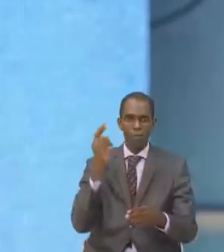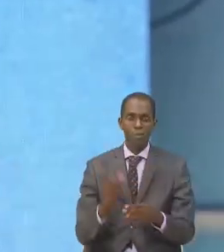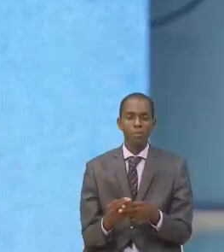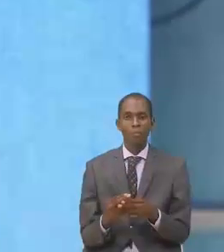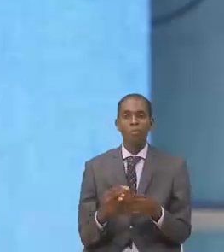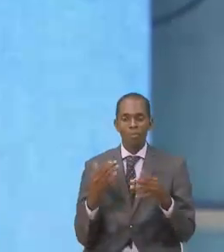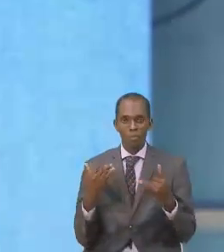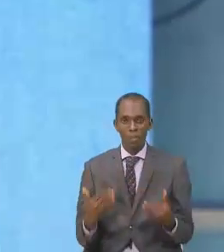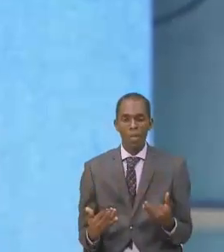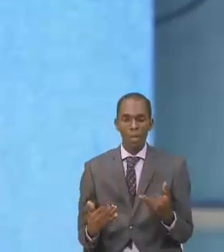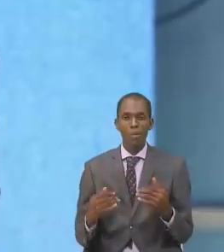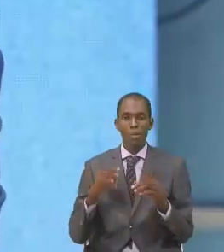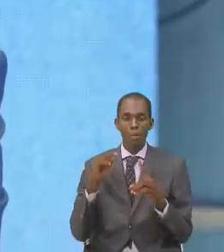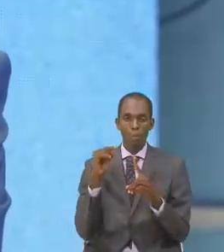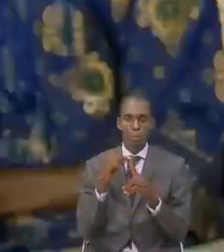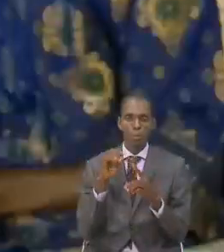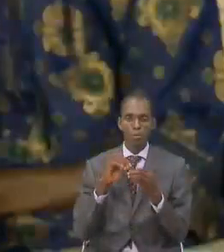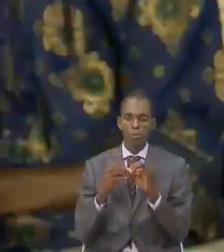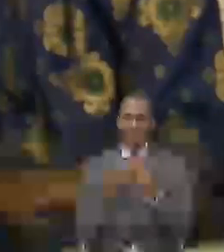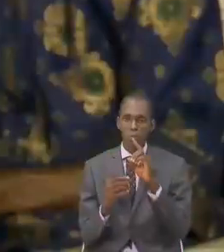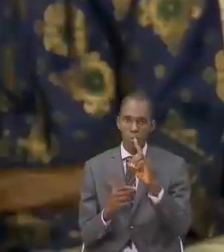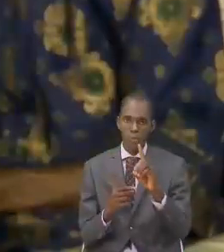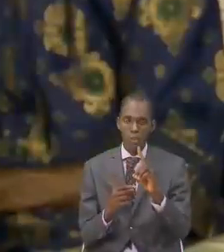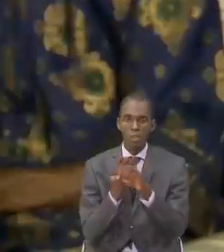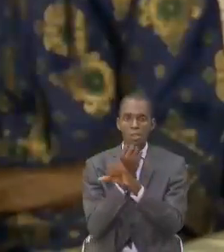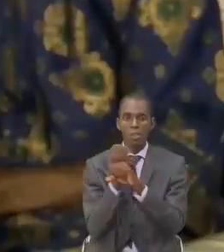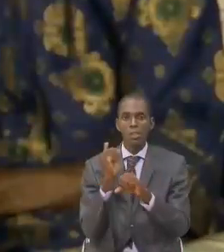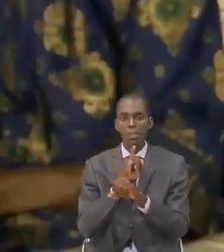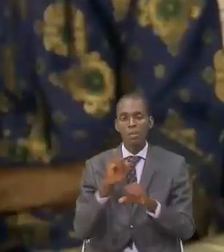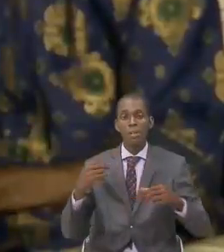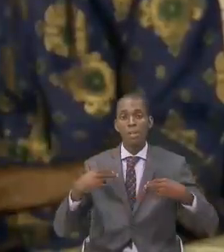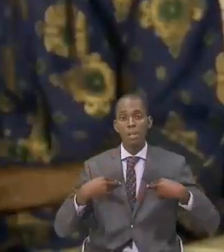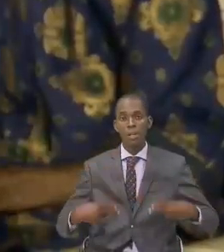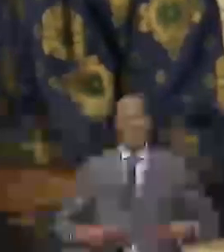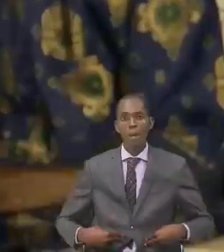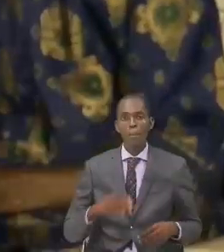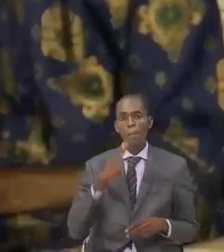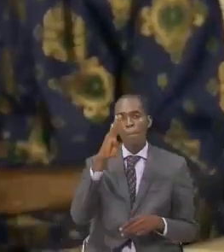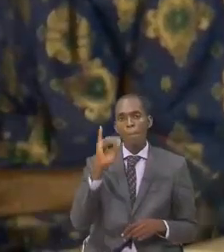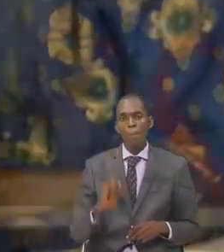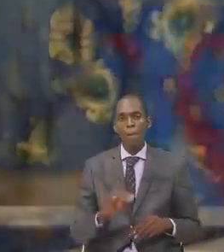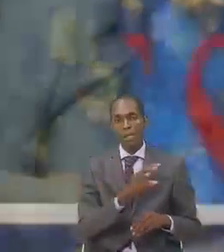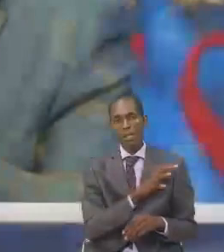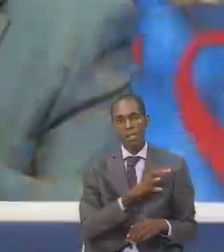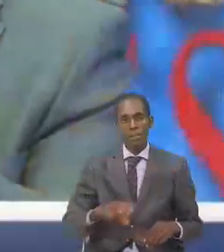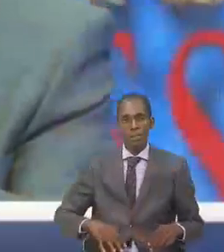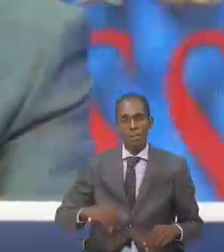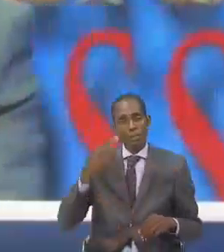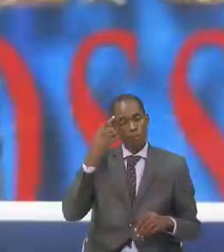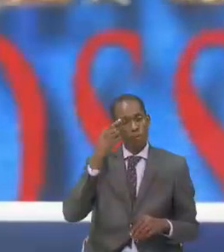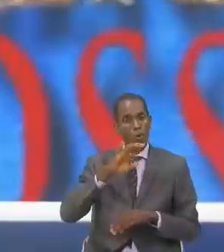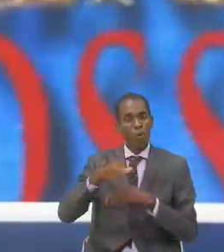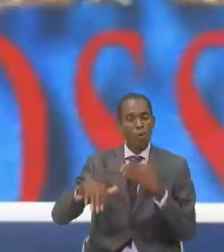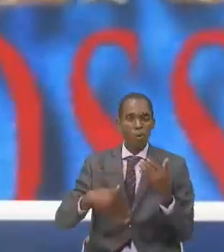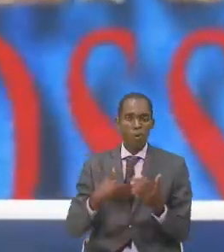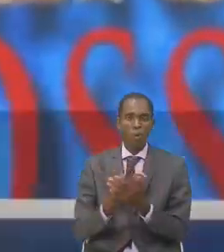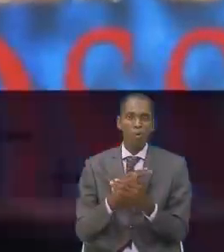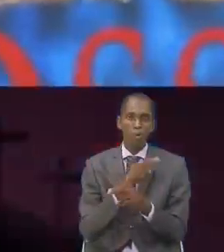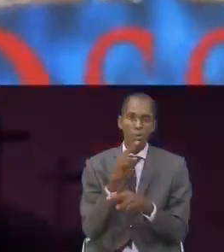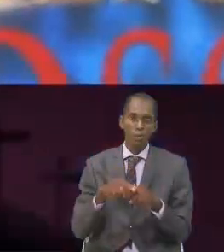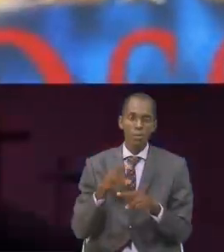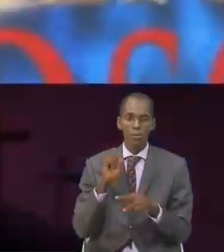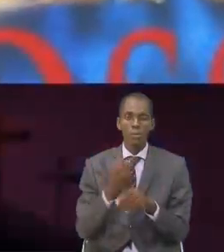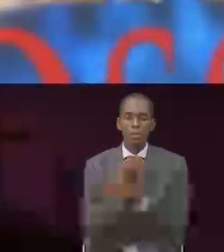blessing of God comes upon you in Jesus' name. Let's come to number one now, saving health